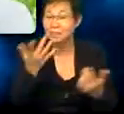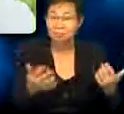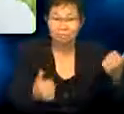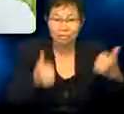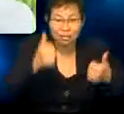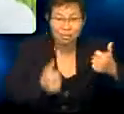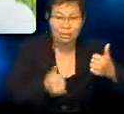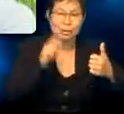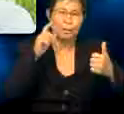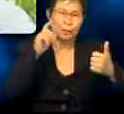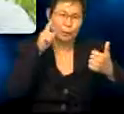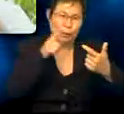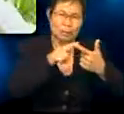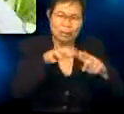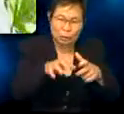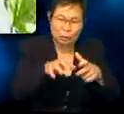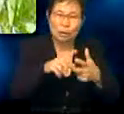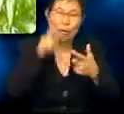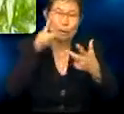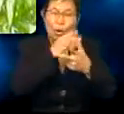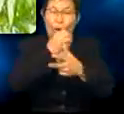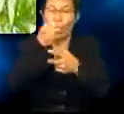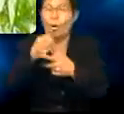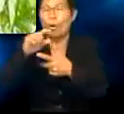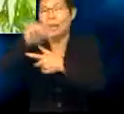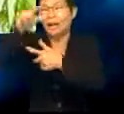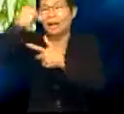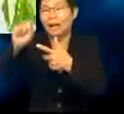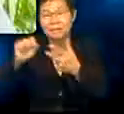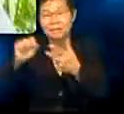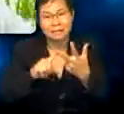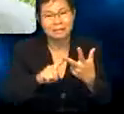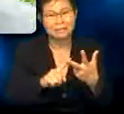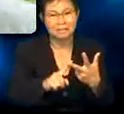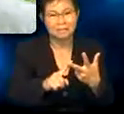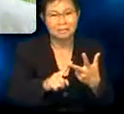Solid, liquid, or gas.